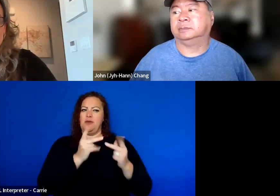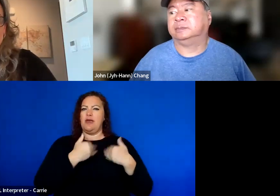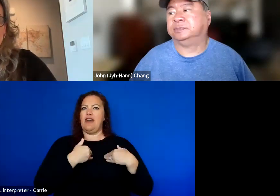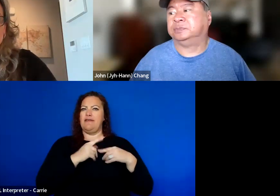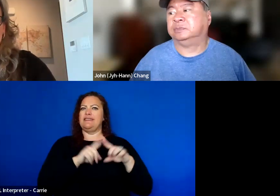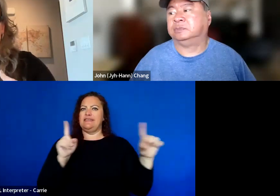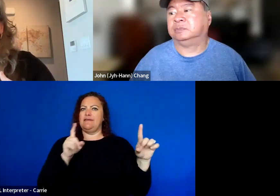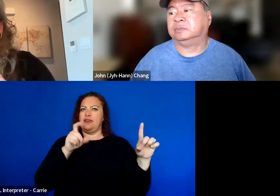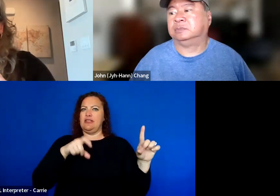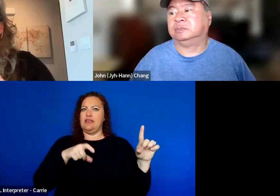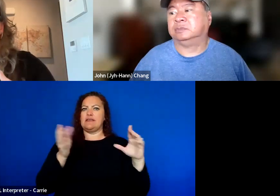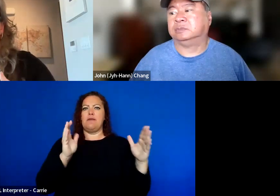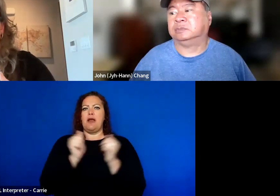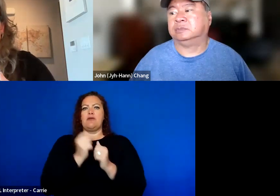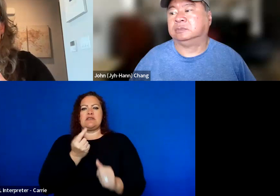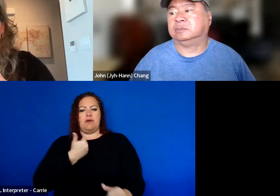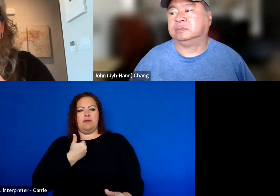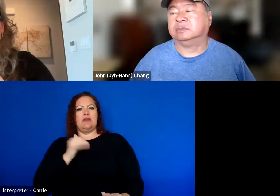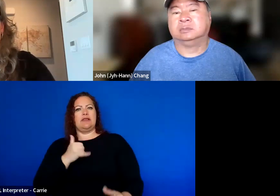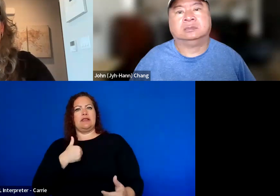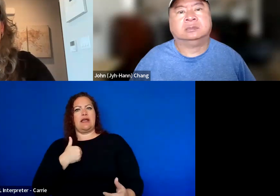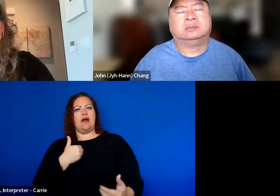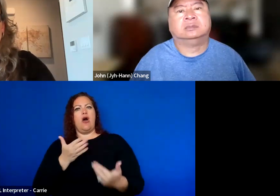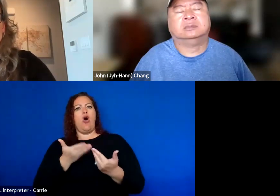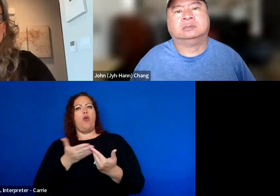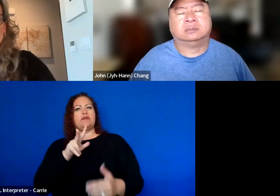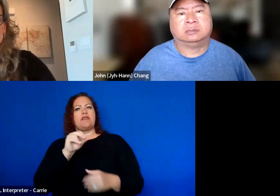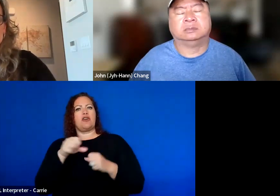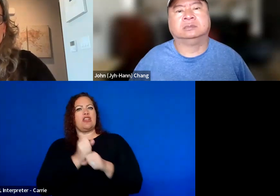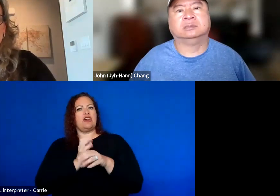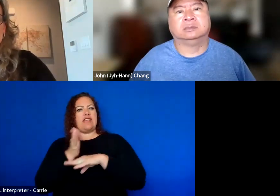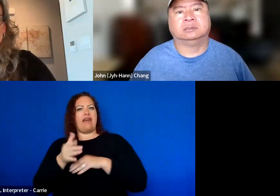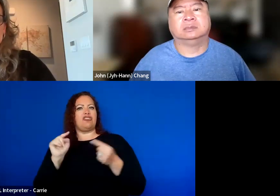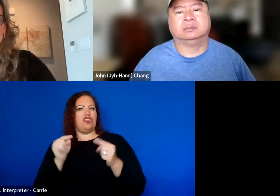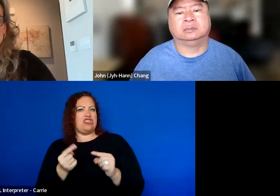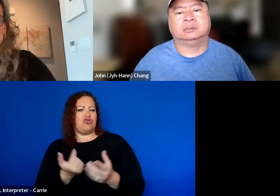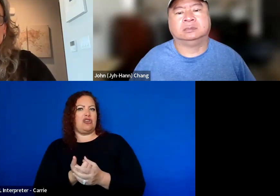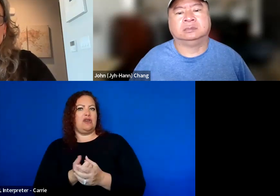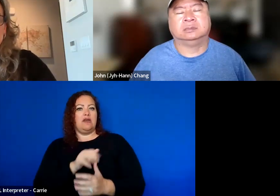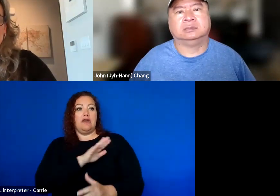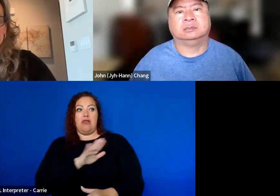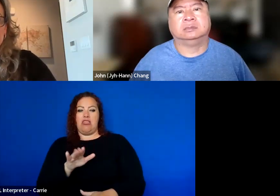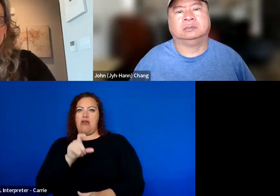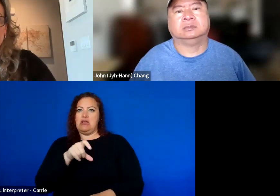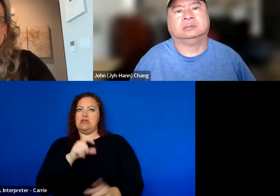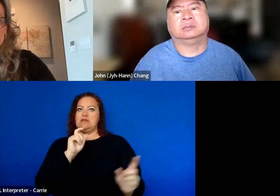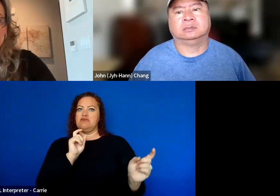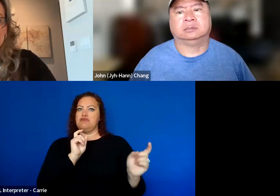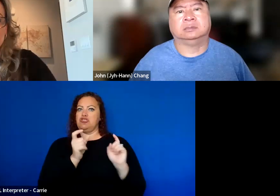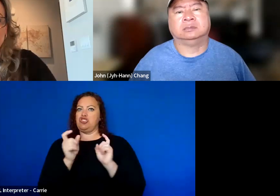than, say, somebody like myself, who is almost 30 years post-injury. So the needs do shift. I